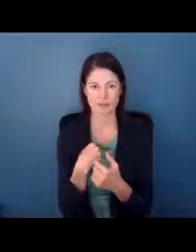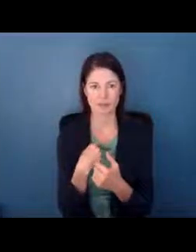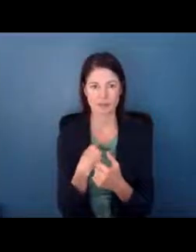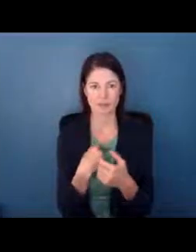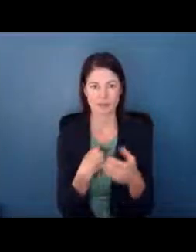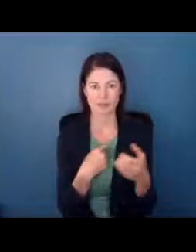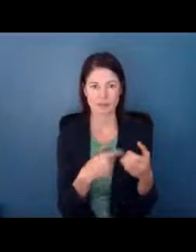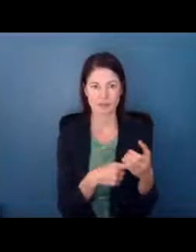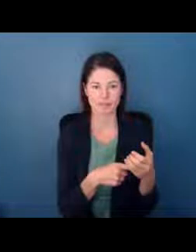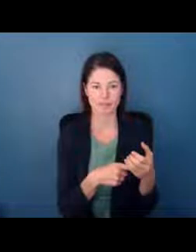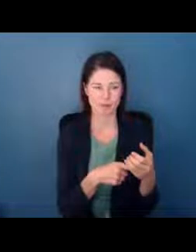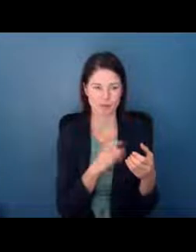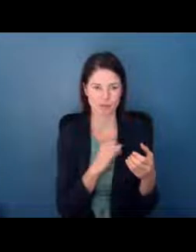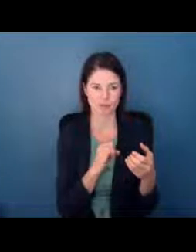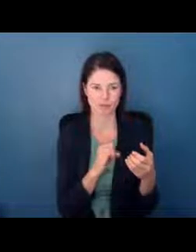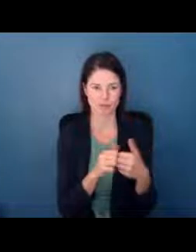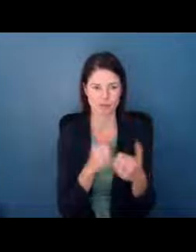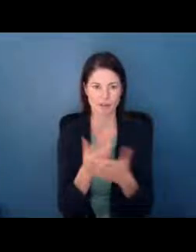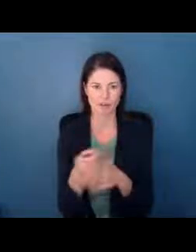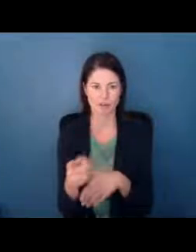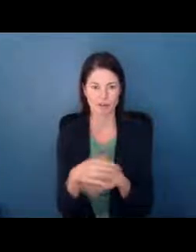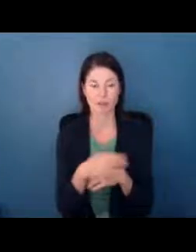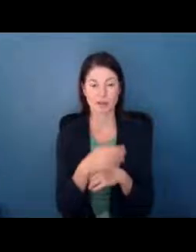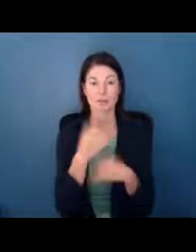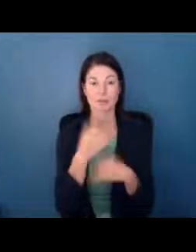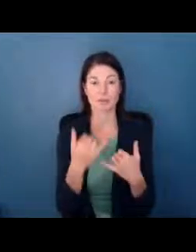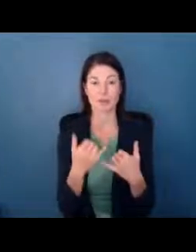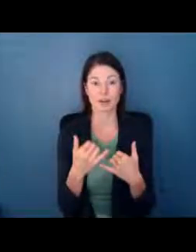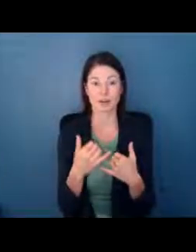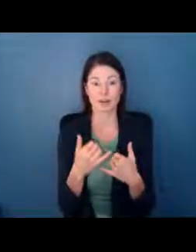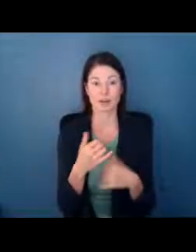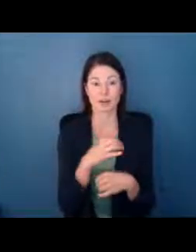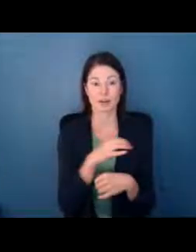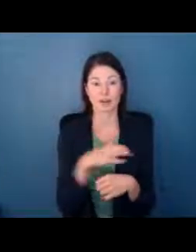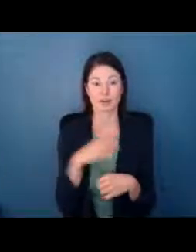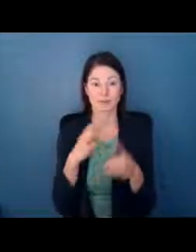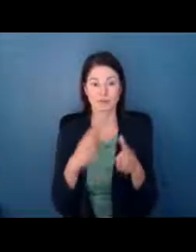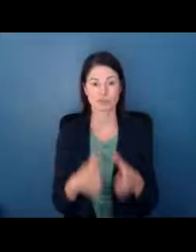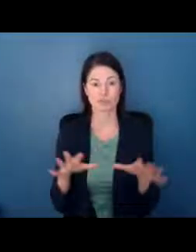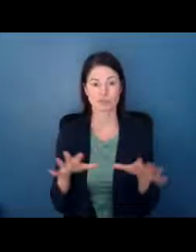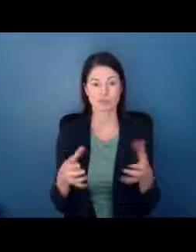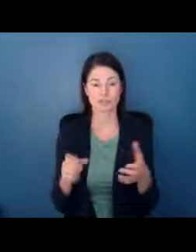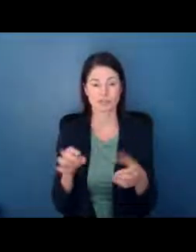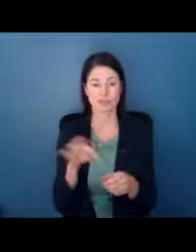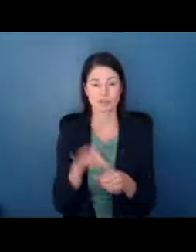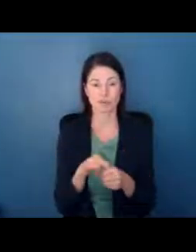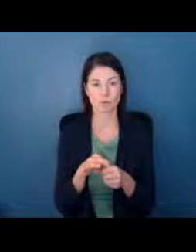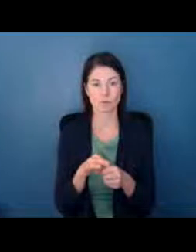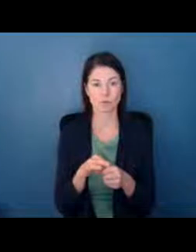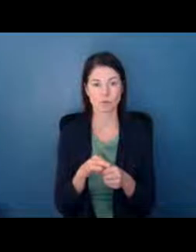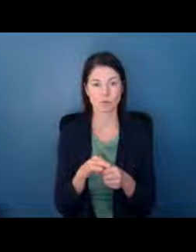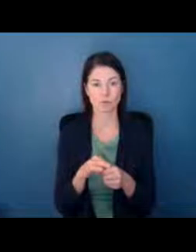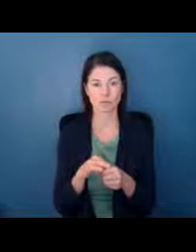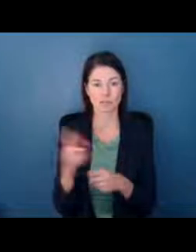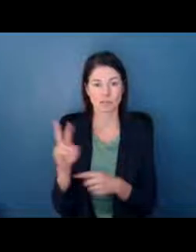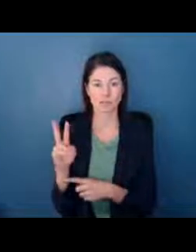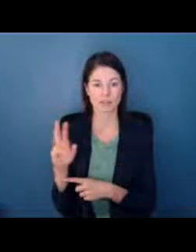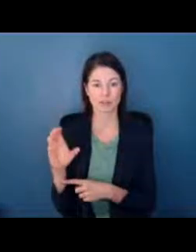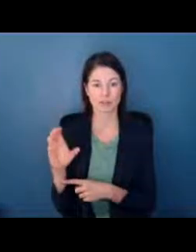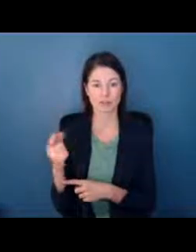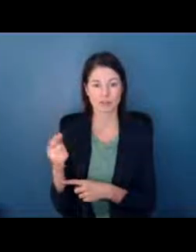there. But at this point, I will need the commissioners to vote on, because Vice Chair Gardino already